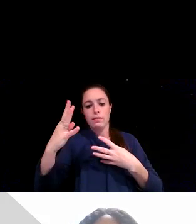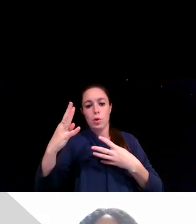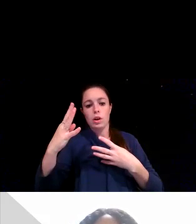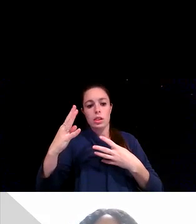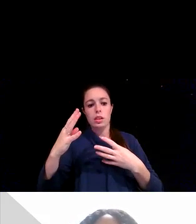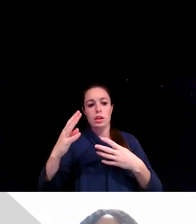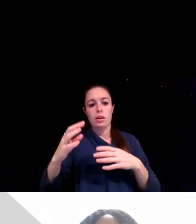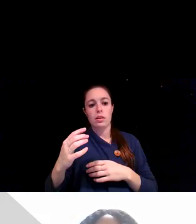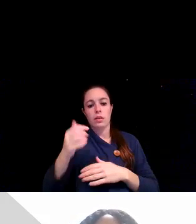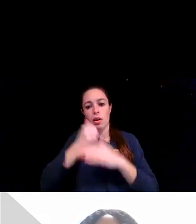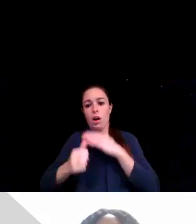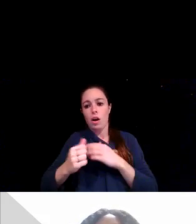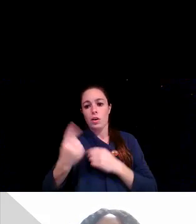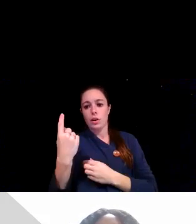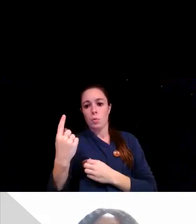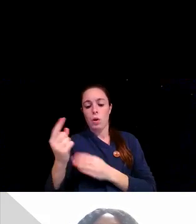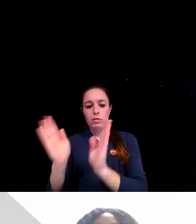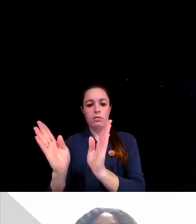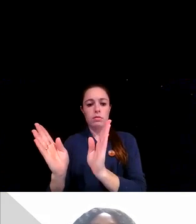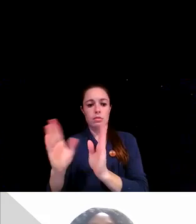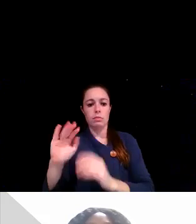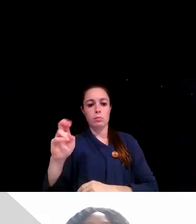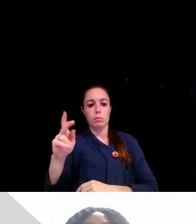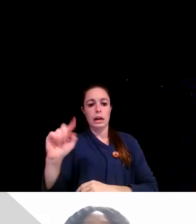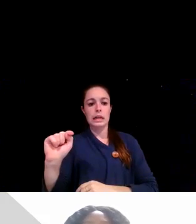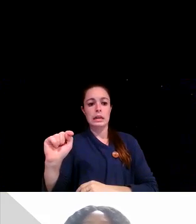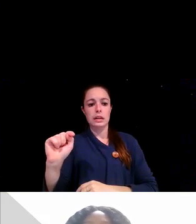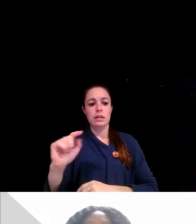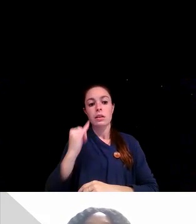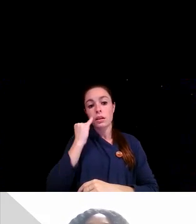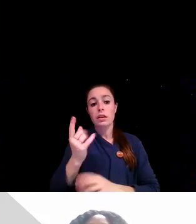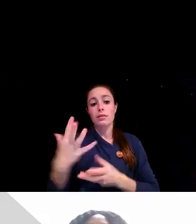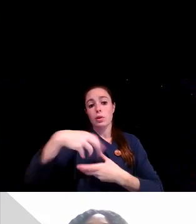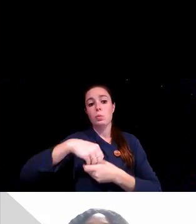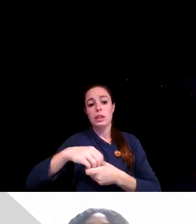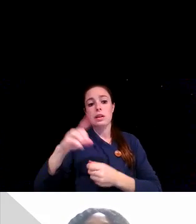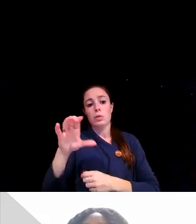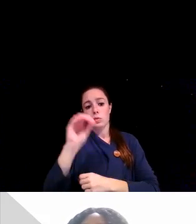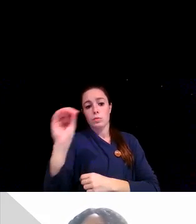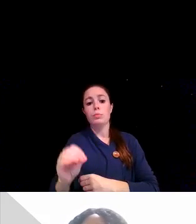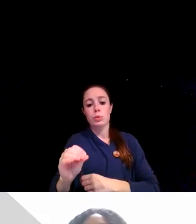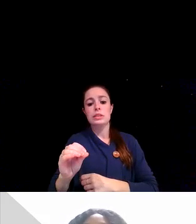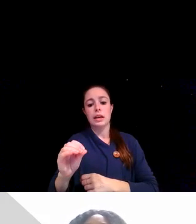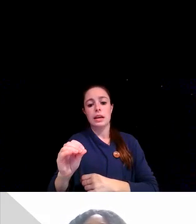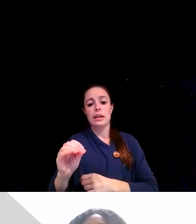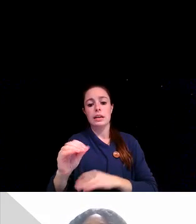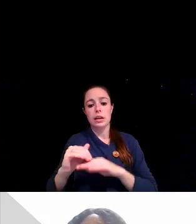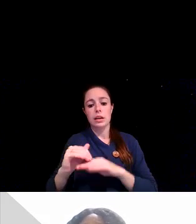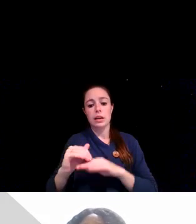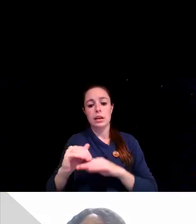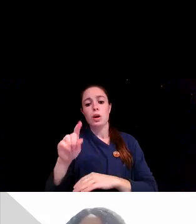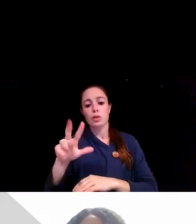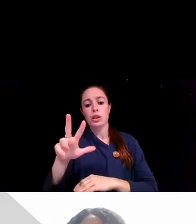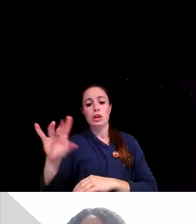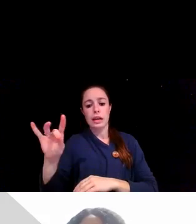bracket, so that if you are within 100% up to 138% of the